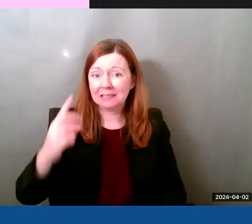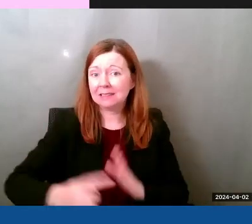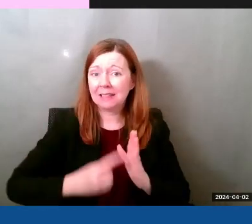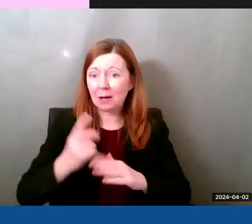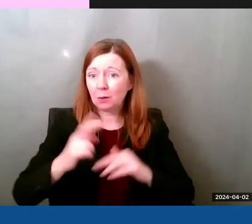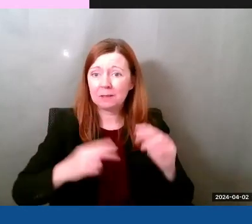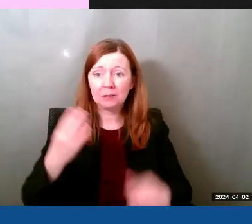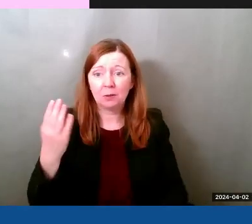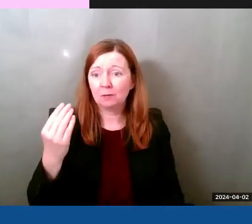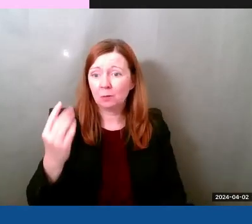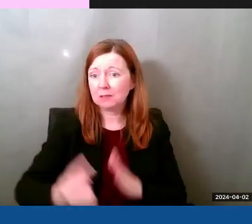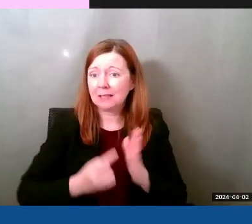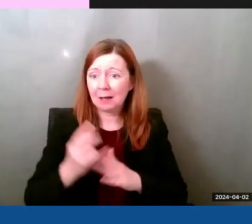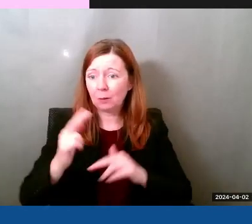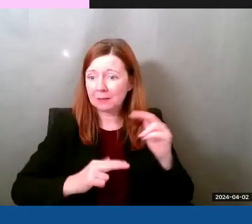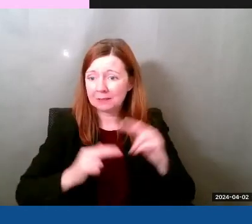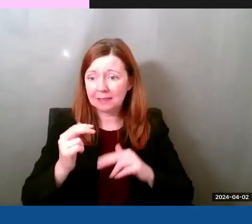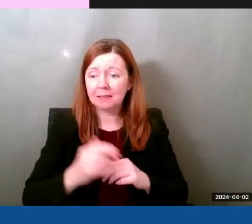or a 14-hour building.